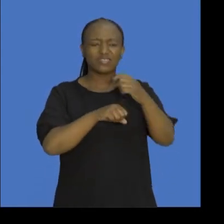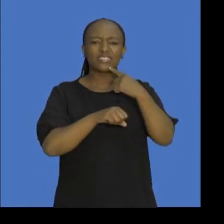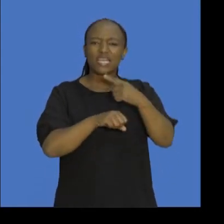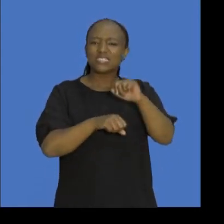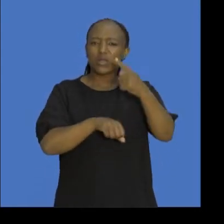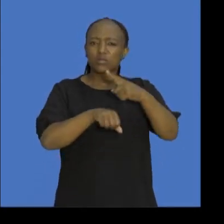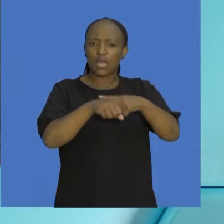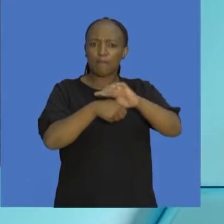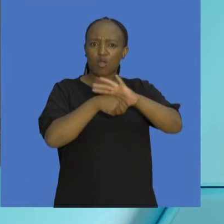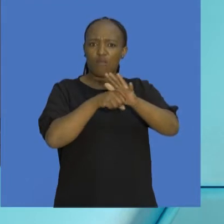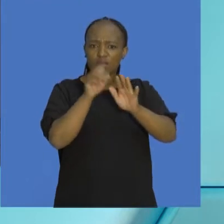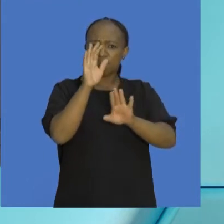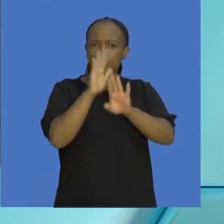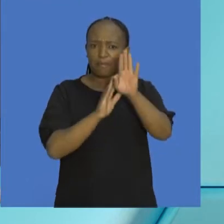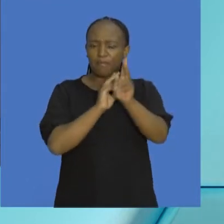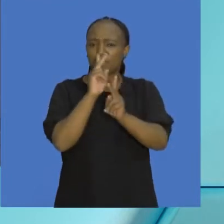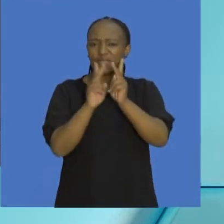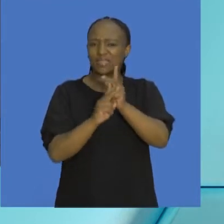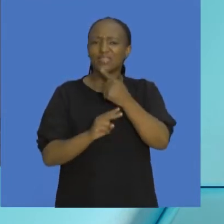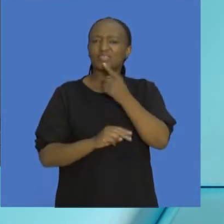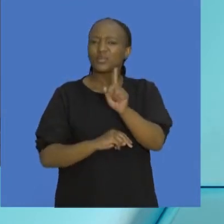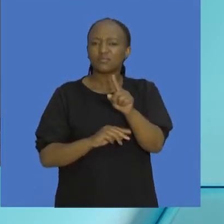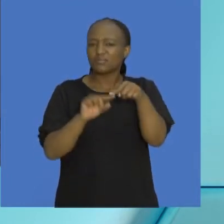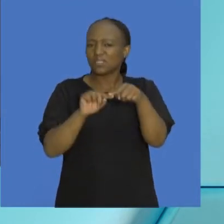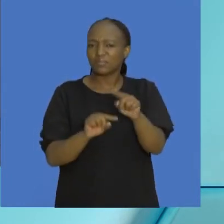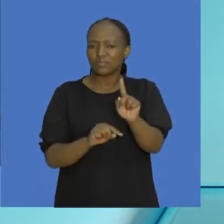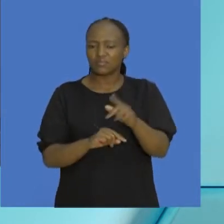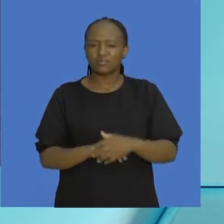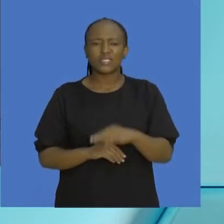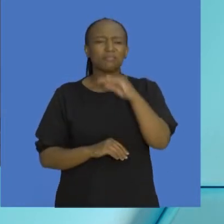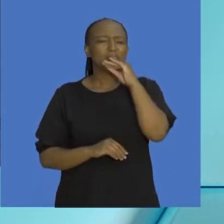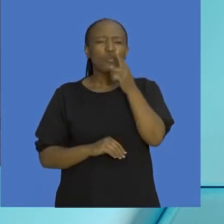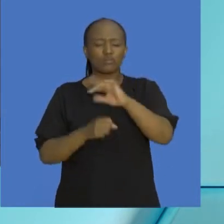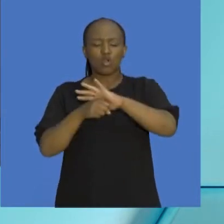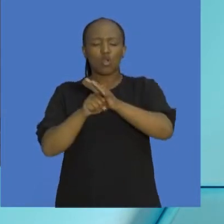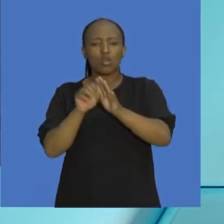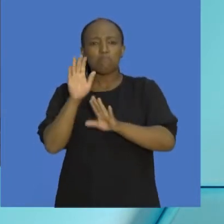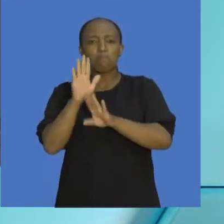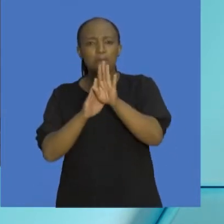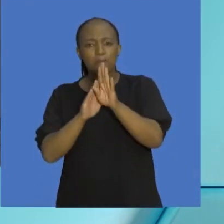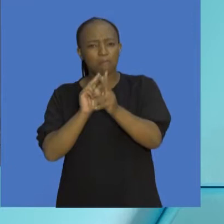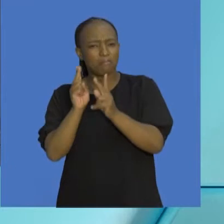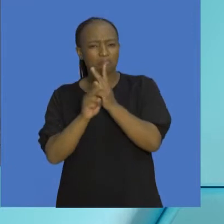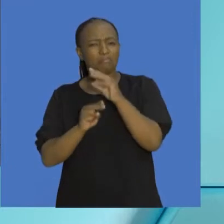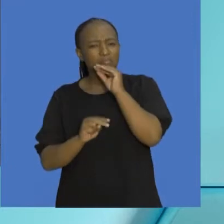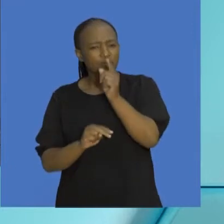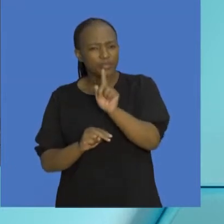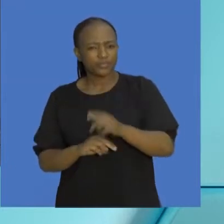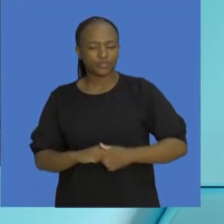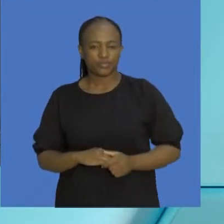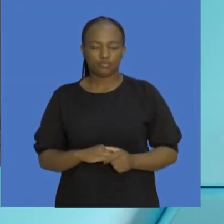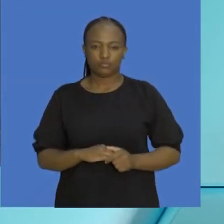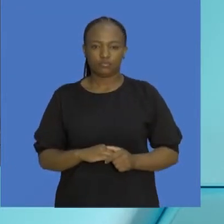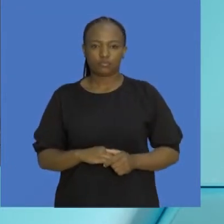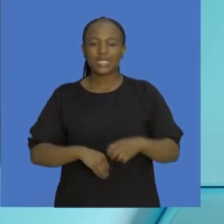what? The second wave, what do I mean when I say second wave? Okay, when